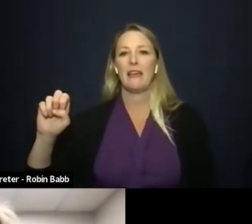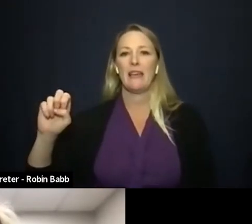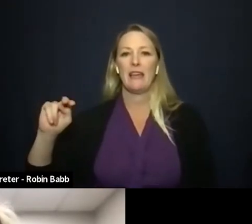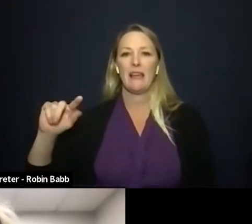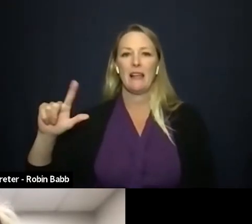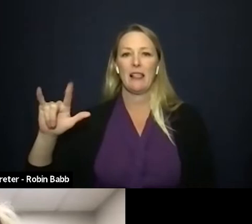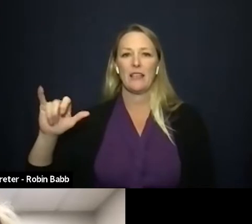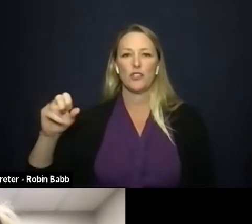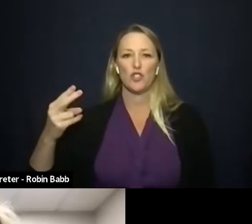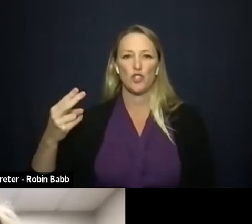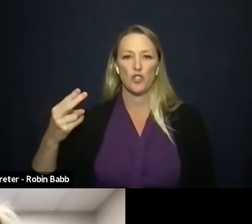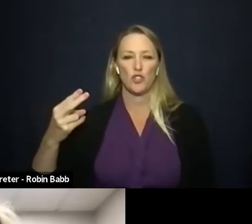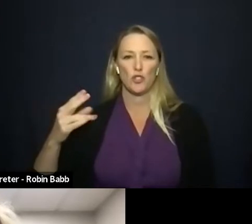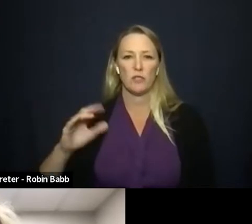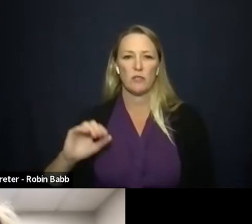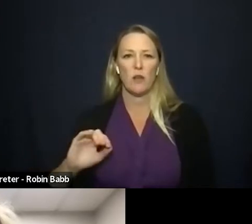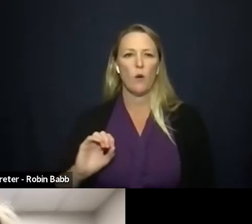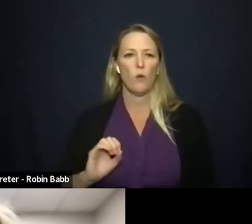oh